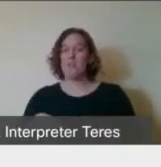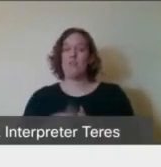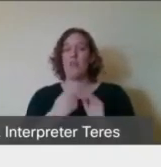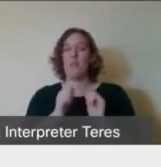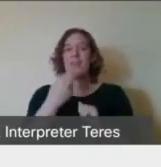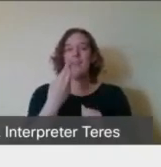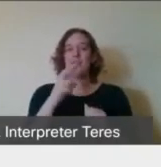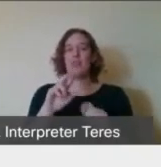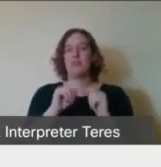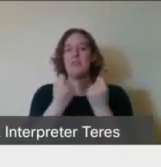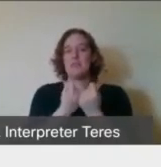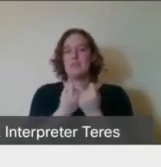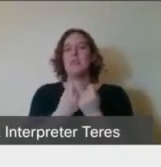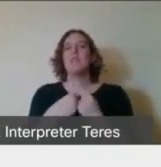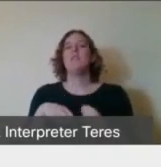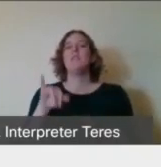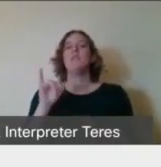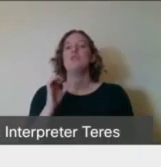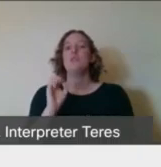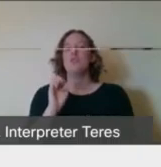team presented by Ms. Jessica Gray.